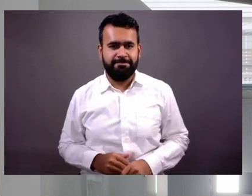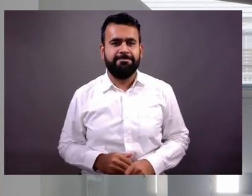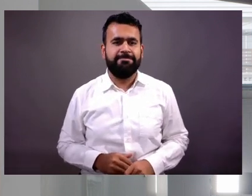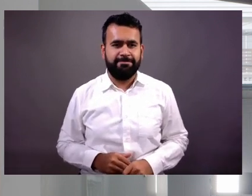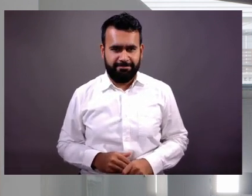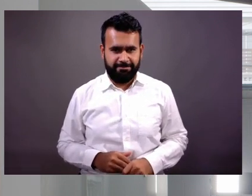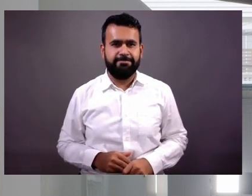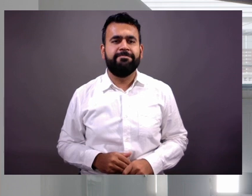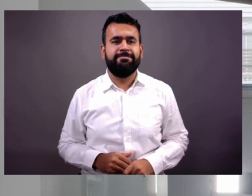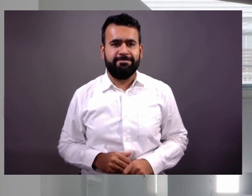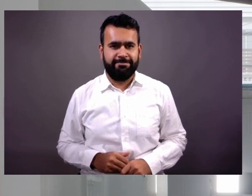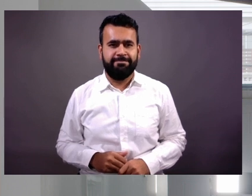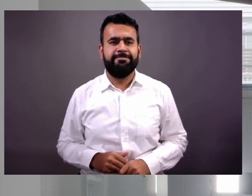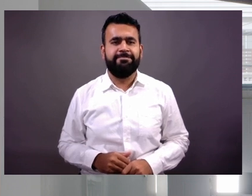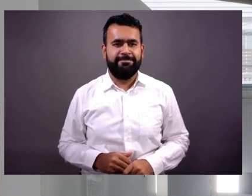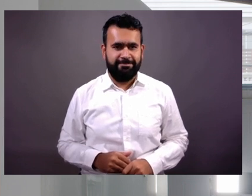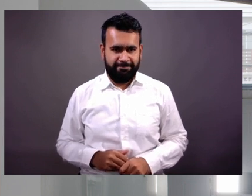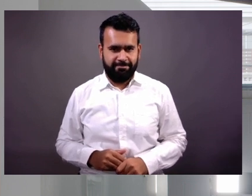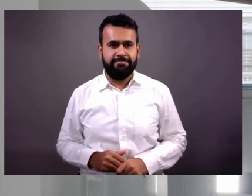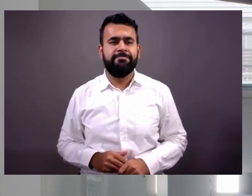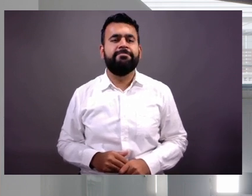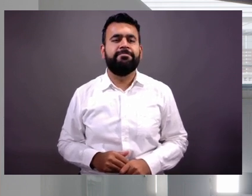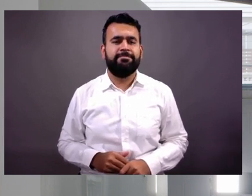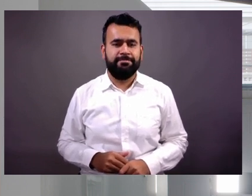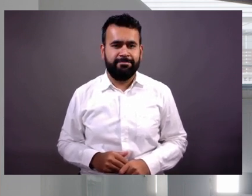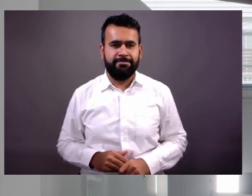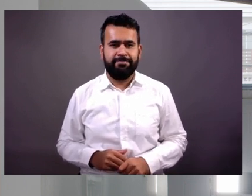back. That arm's going back,